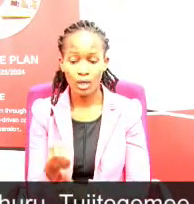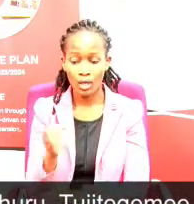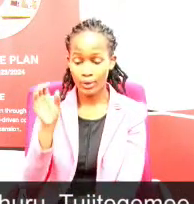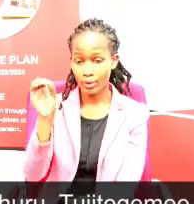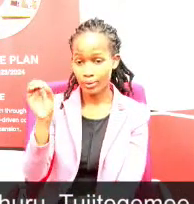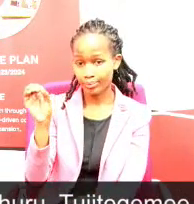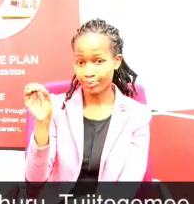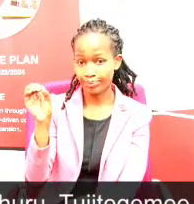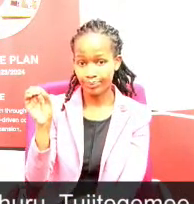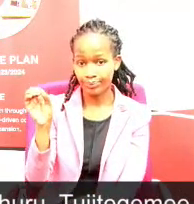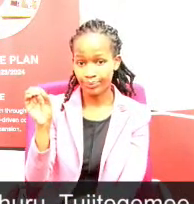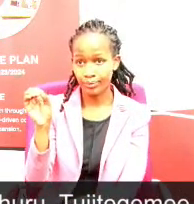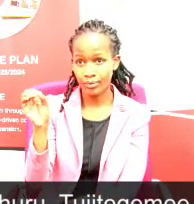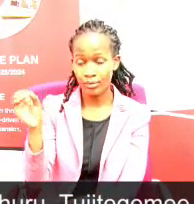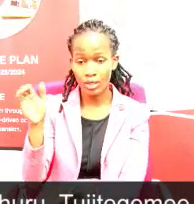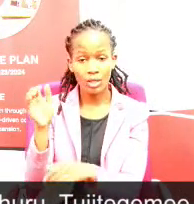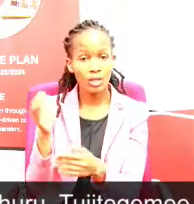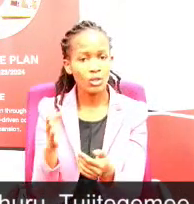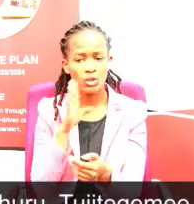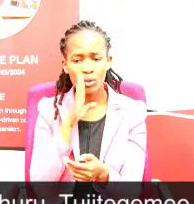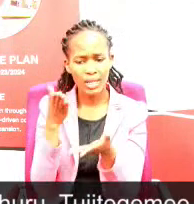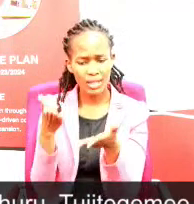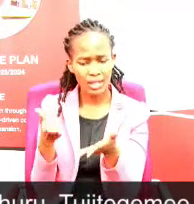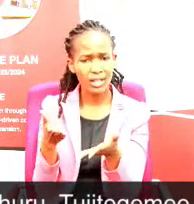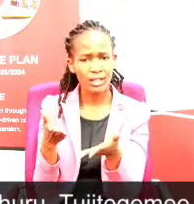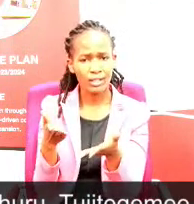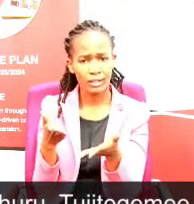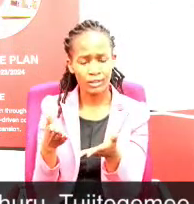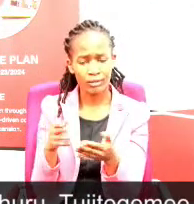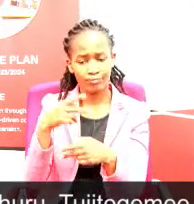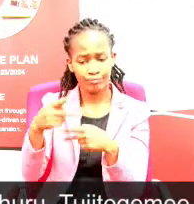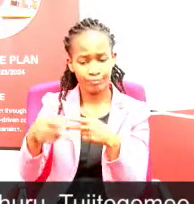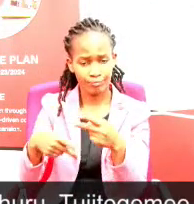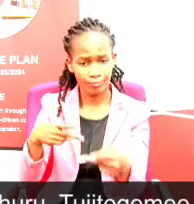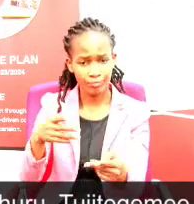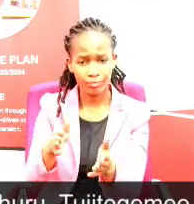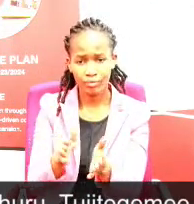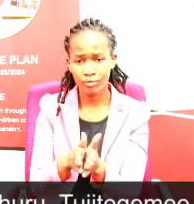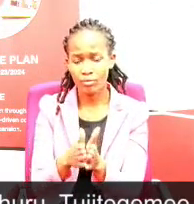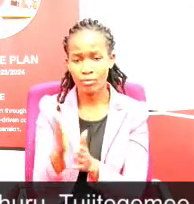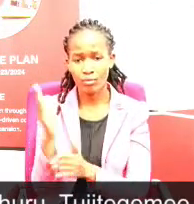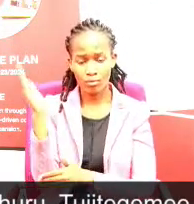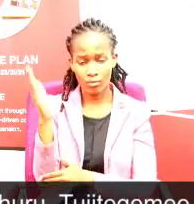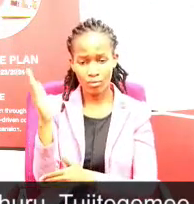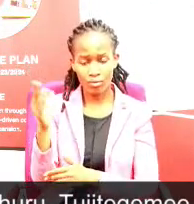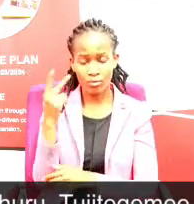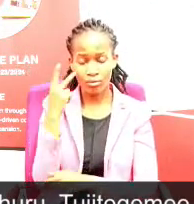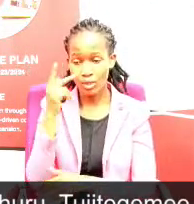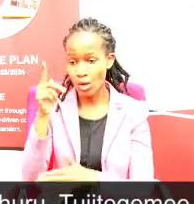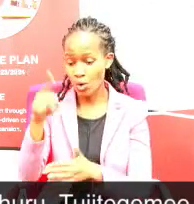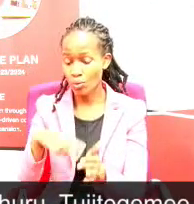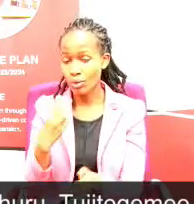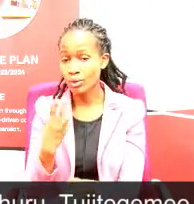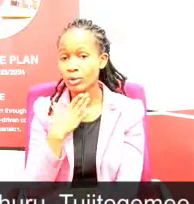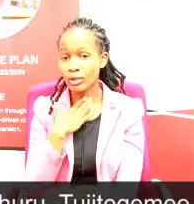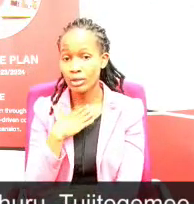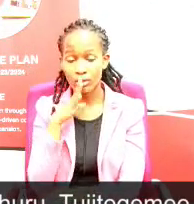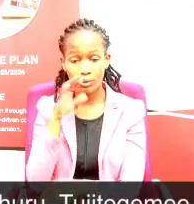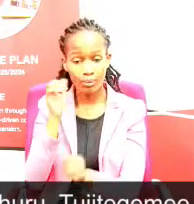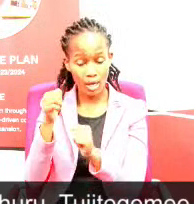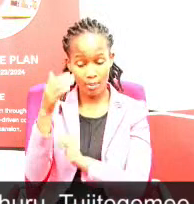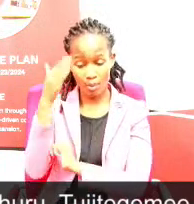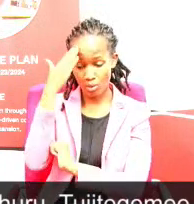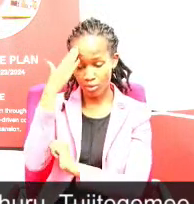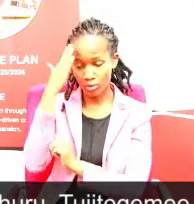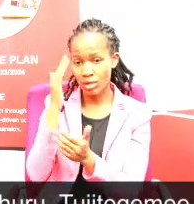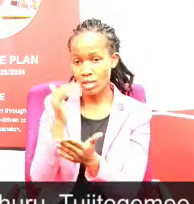So to get there, as I proceed with the presentation, you will see what we need to do to be able to realize